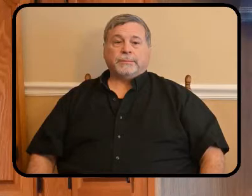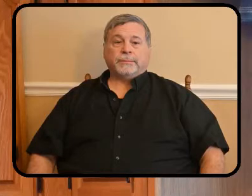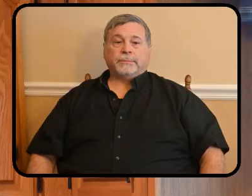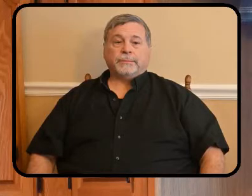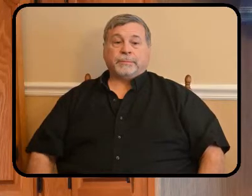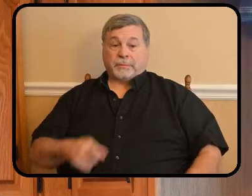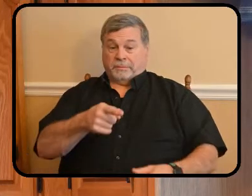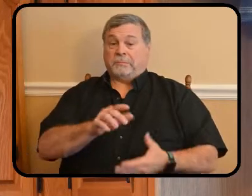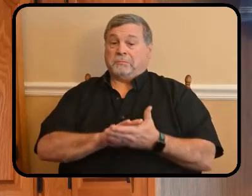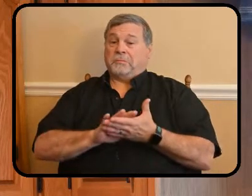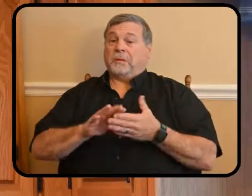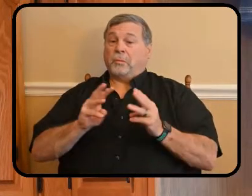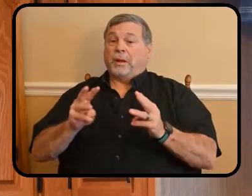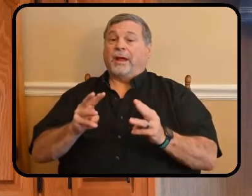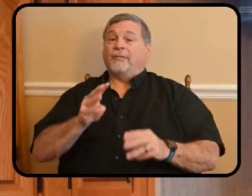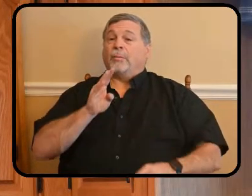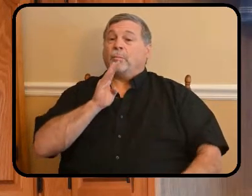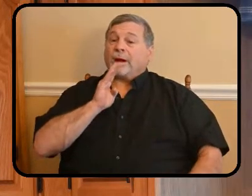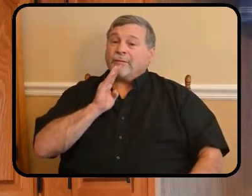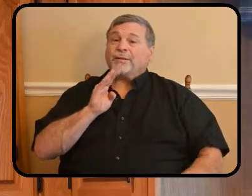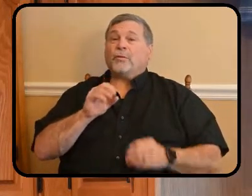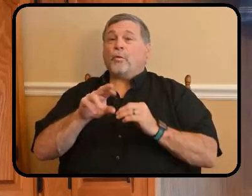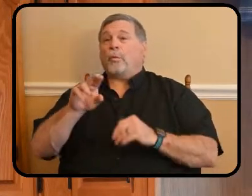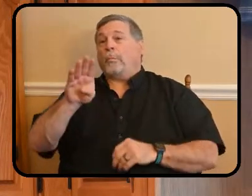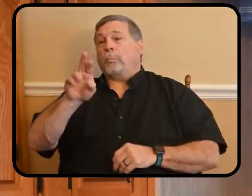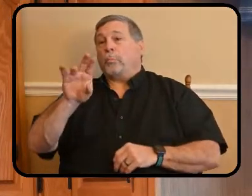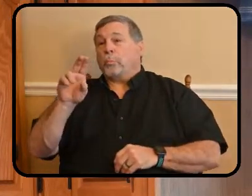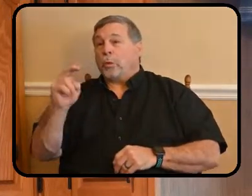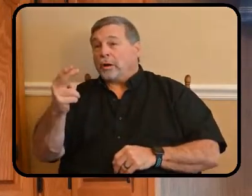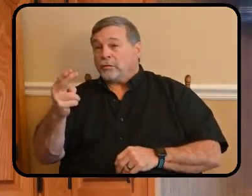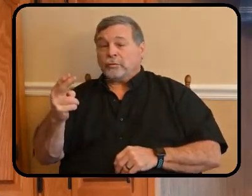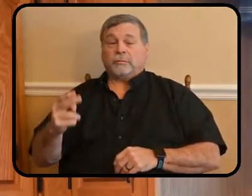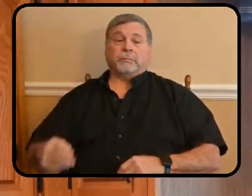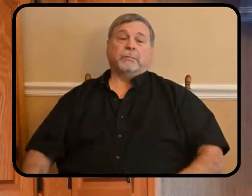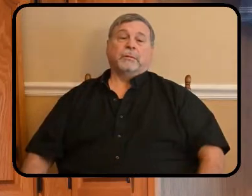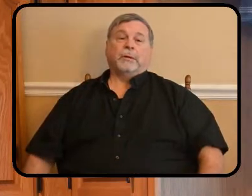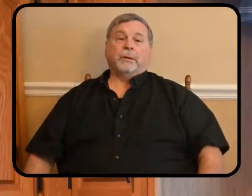This is a nice way to have a breakfast or a brunch. So,